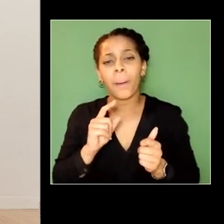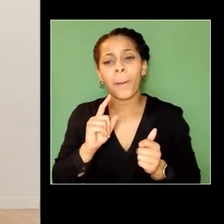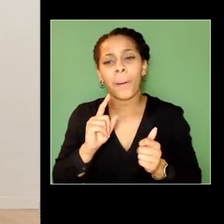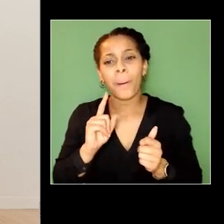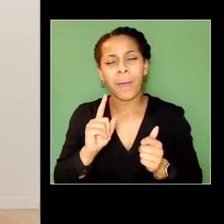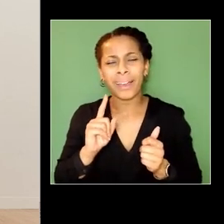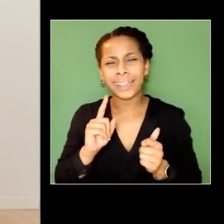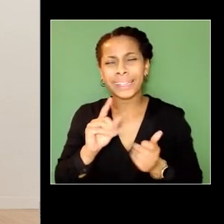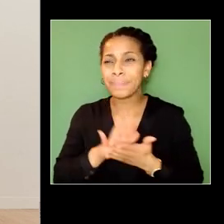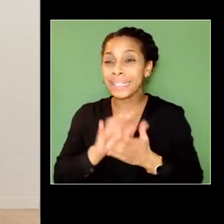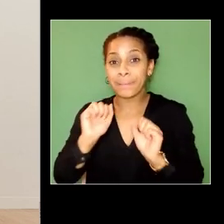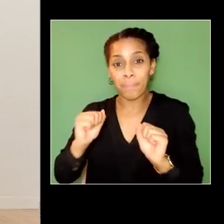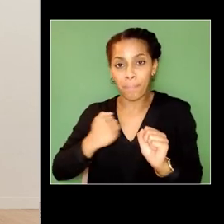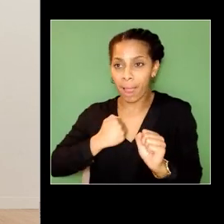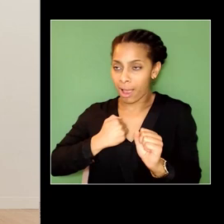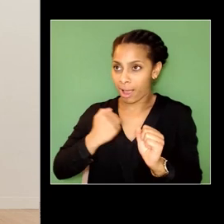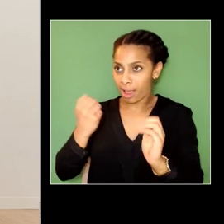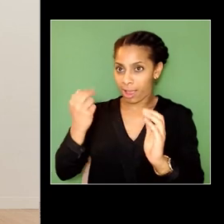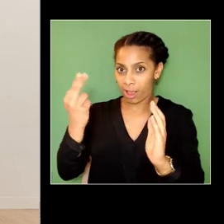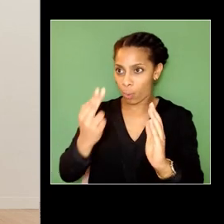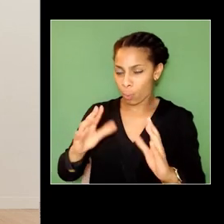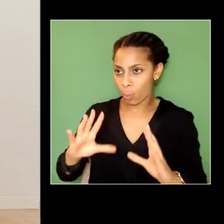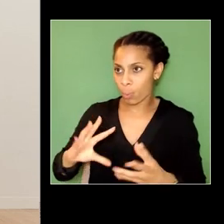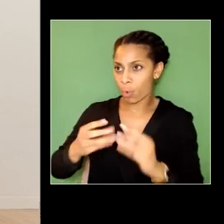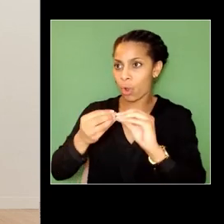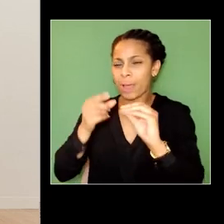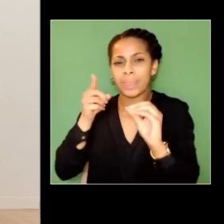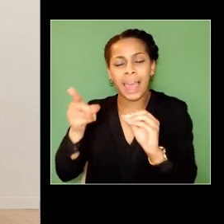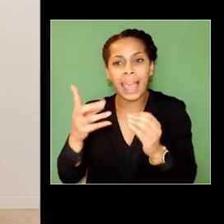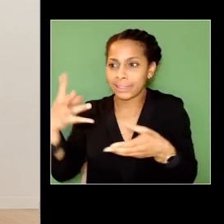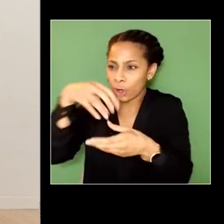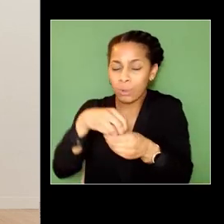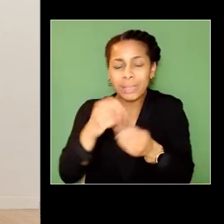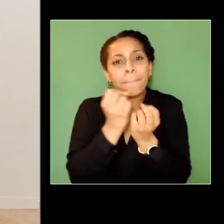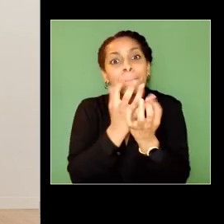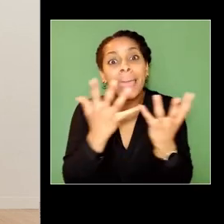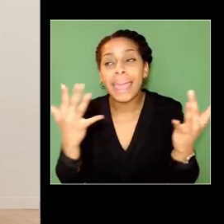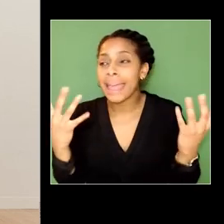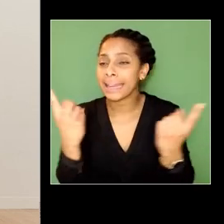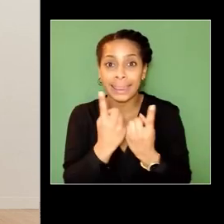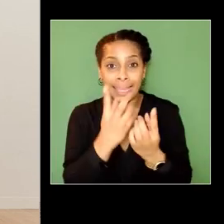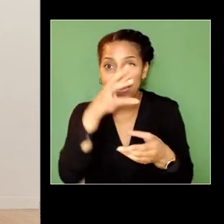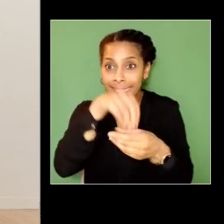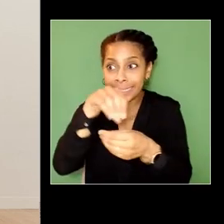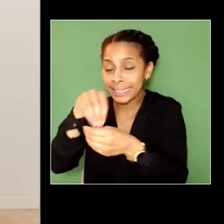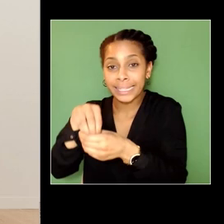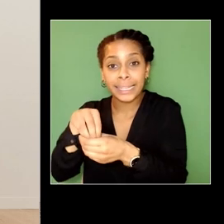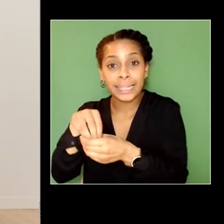it's a multitude of things. It means that it's many, many, many things, because I think that's what we are, is many, many, many things.